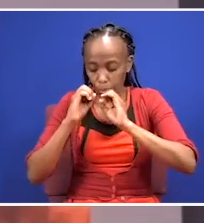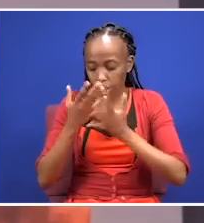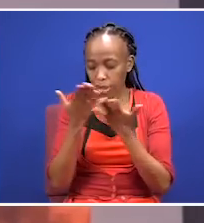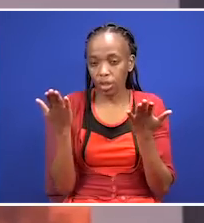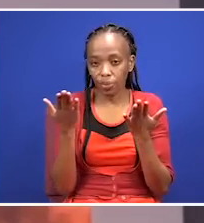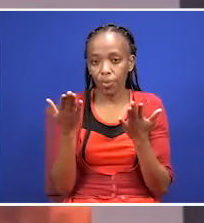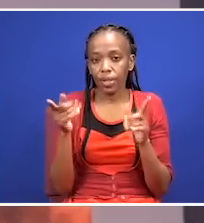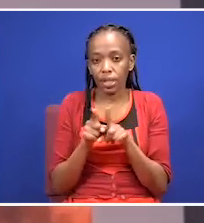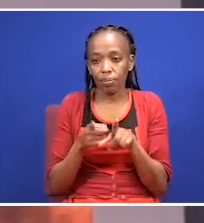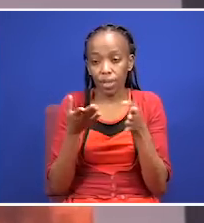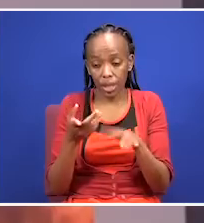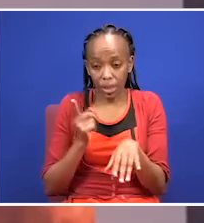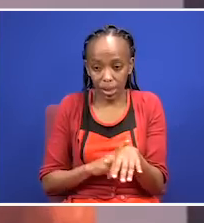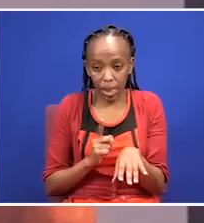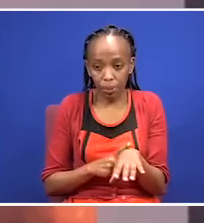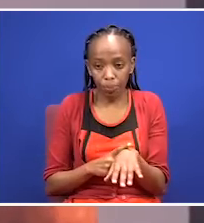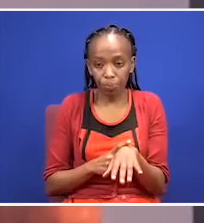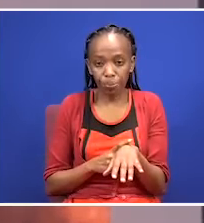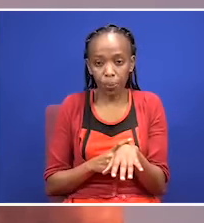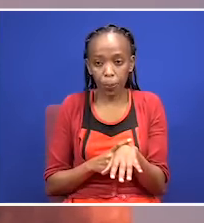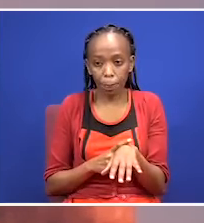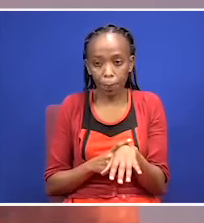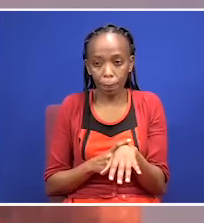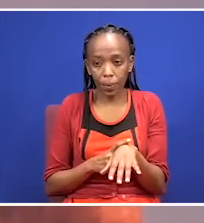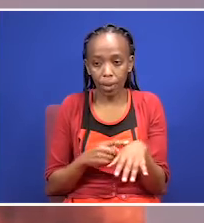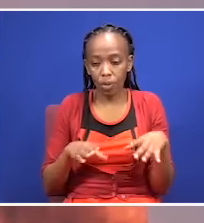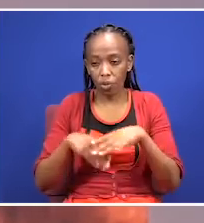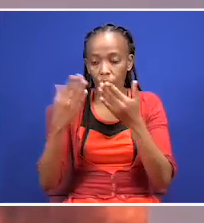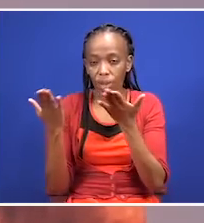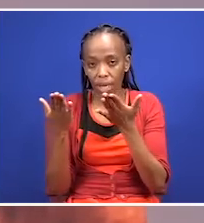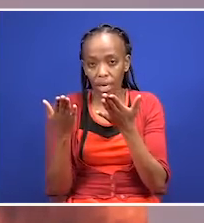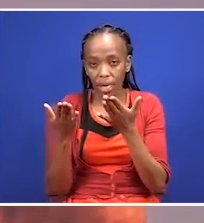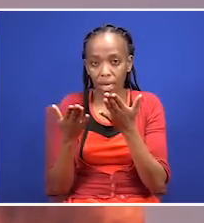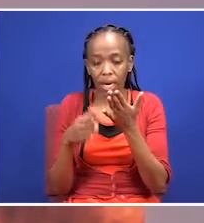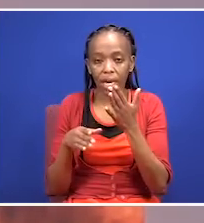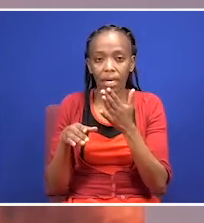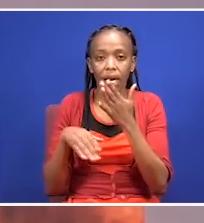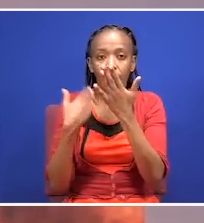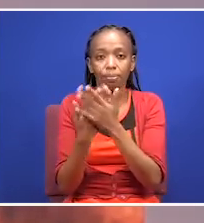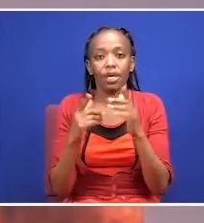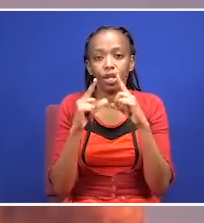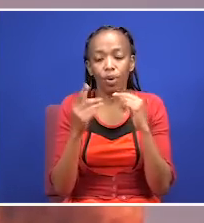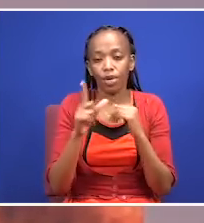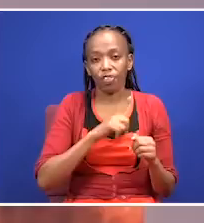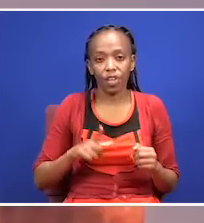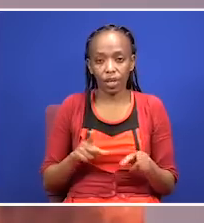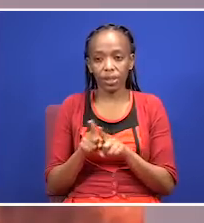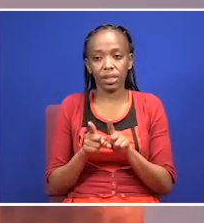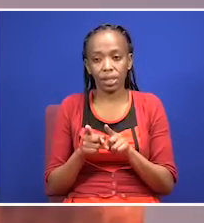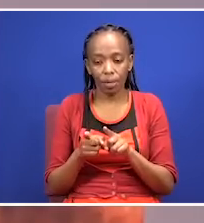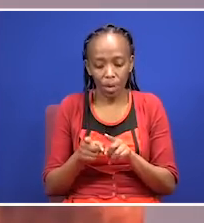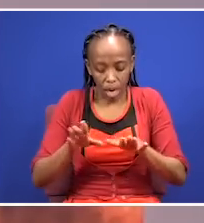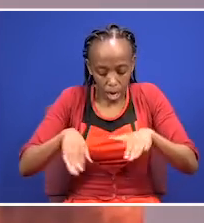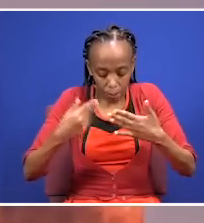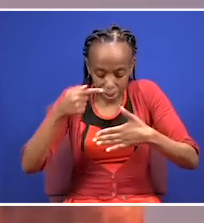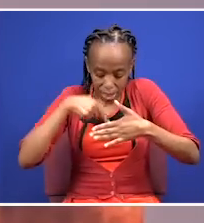you even during this time when we go out there and apply the word of the lord as it permeates